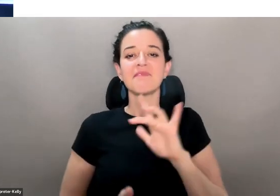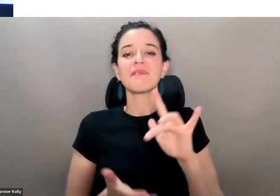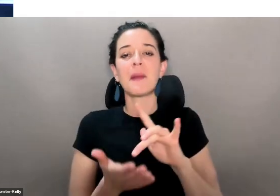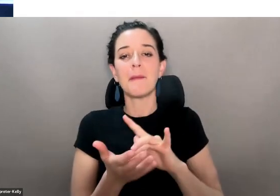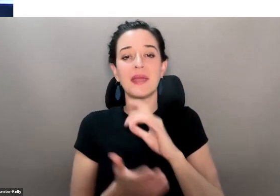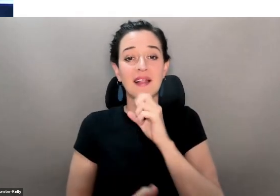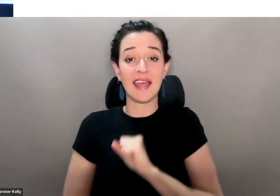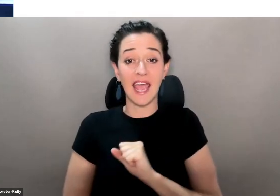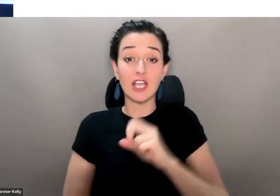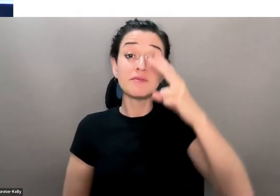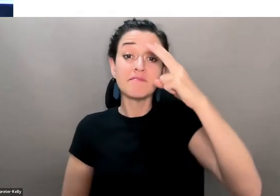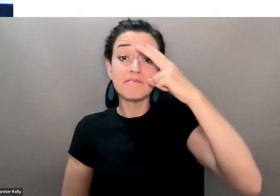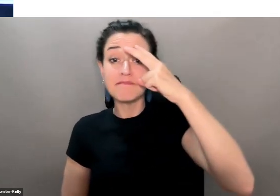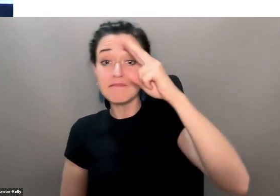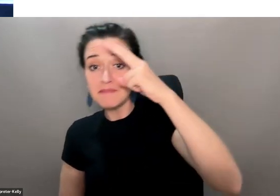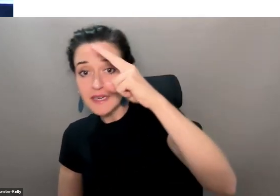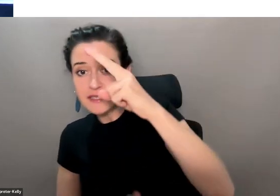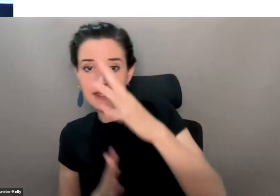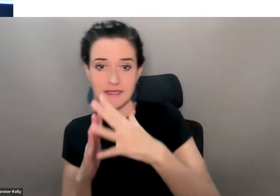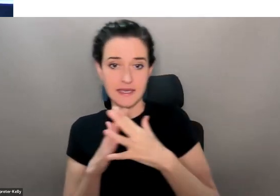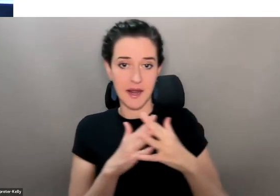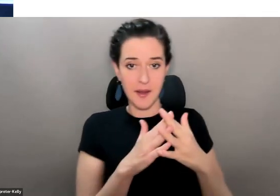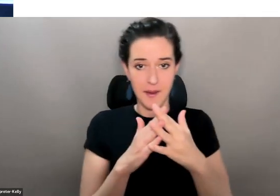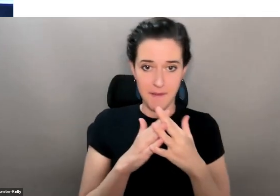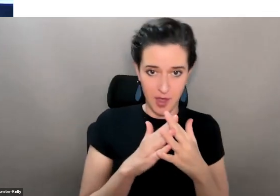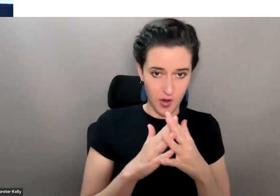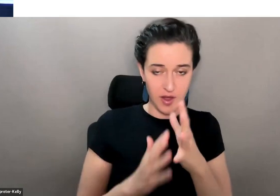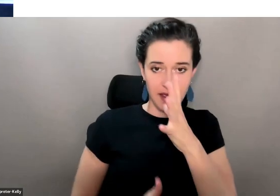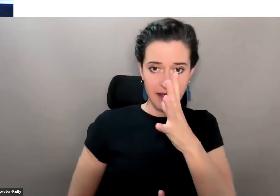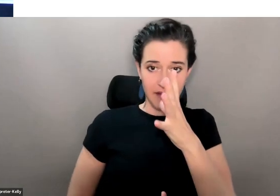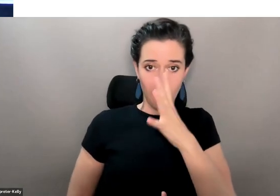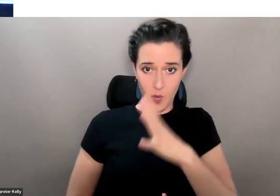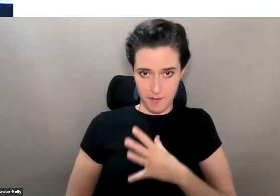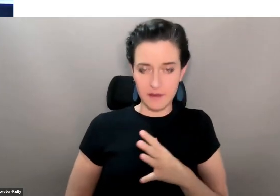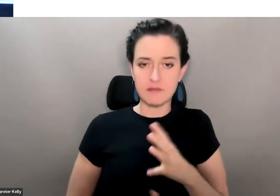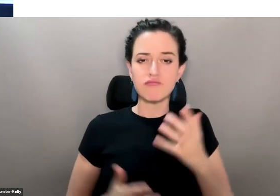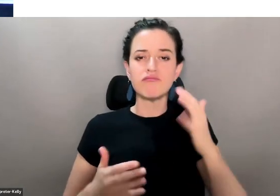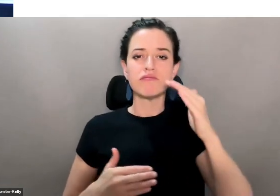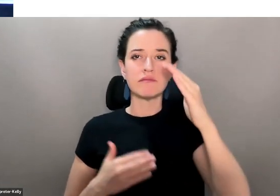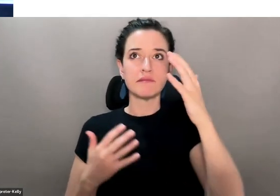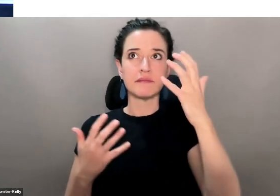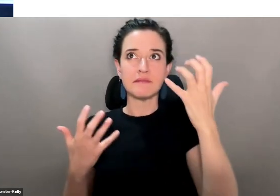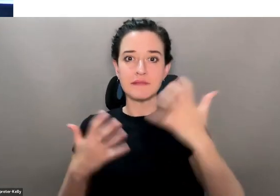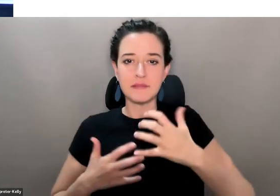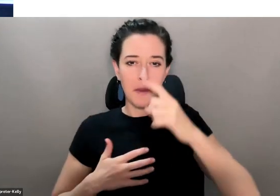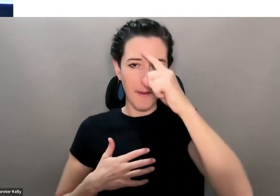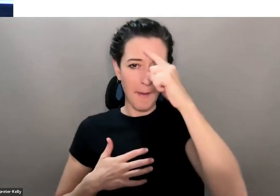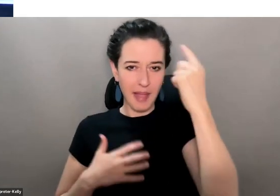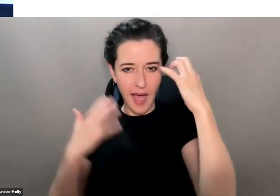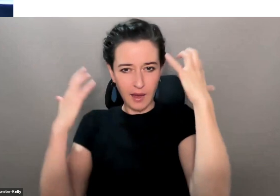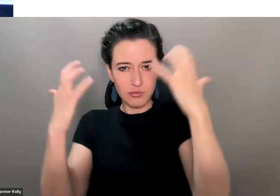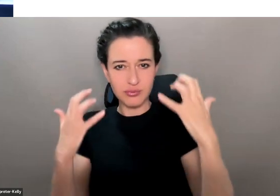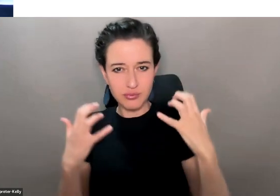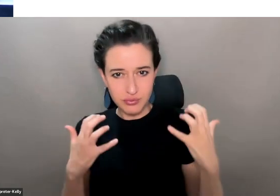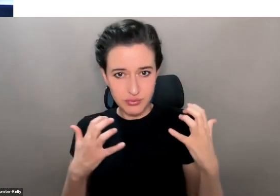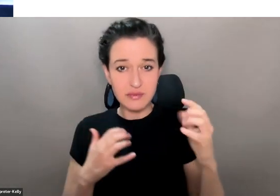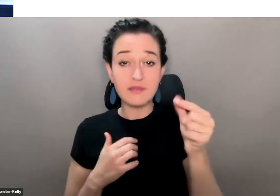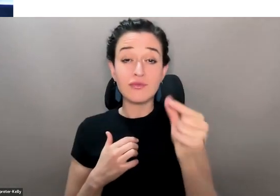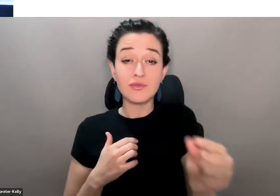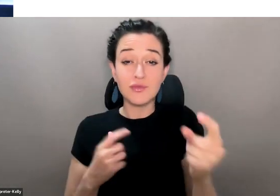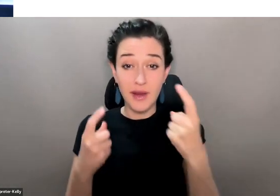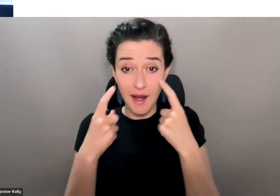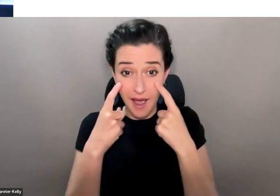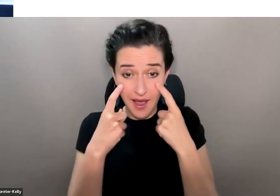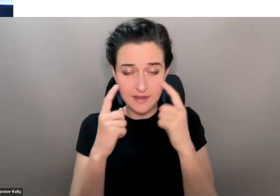middle-aged Mexican-American woman with dark black curly hair, light skin, green eyes, and I'm wearing a very light blue jacket today in